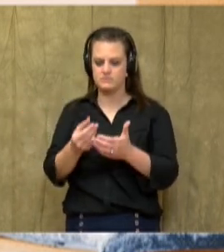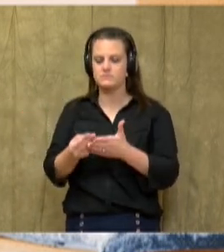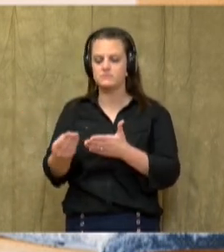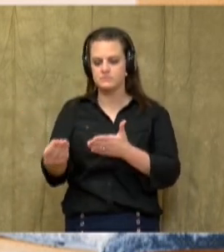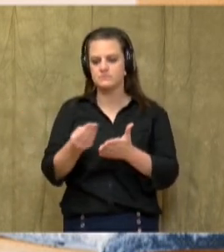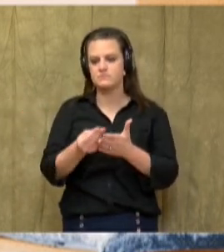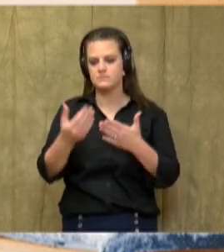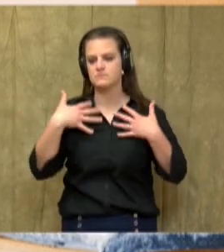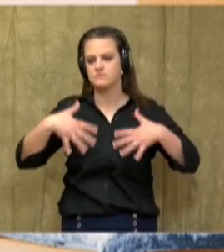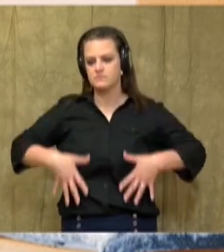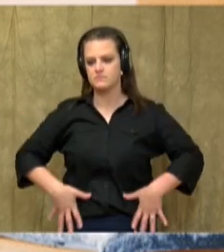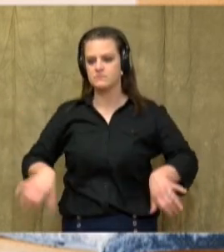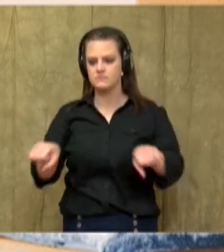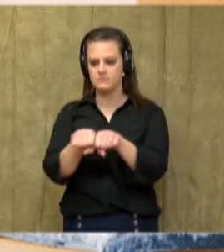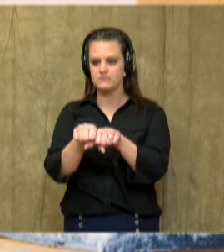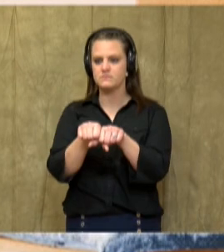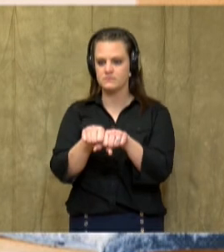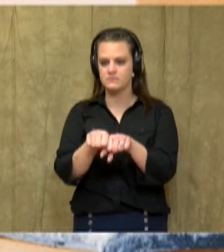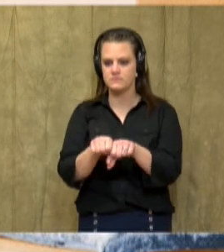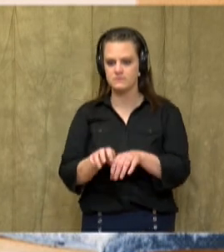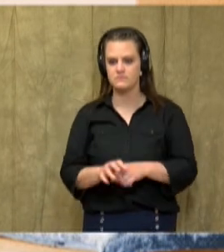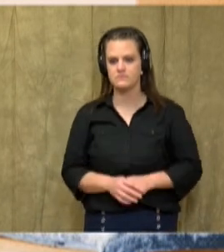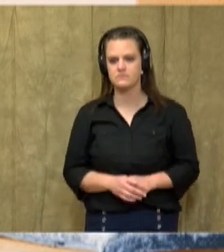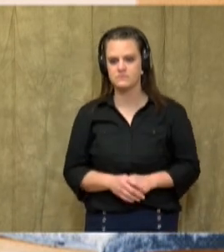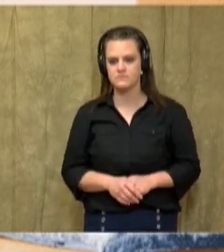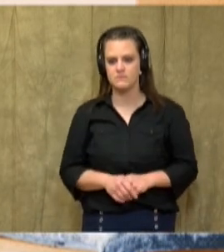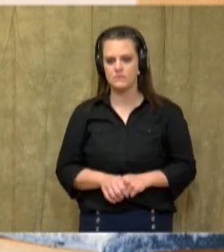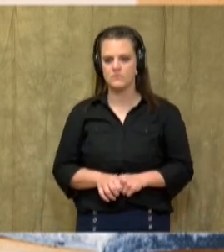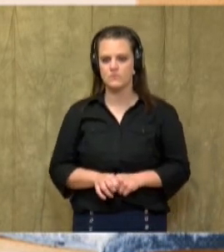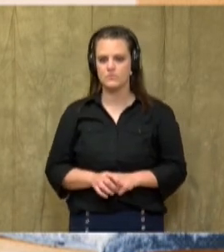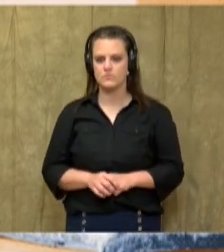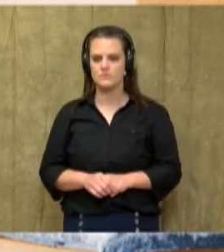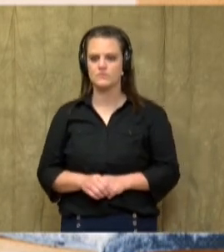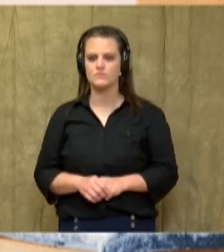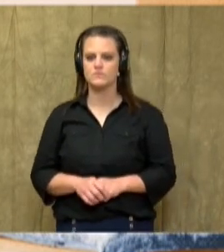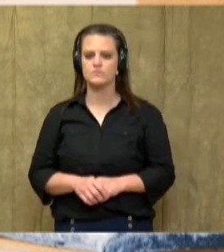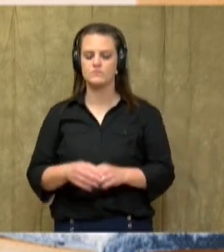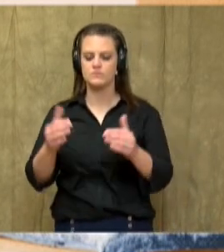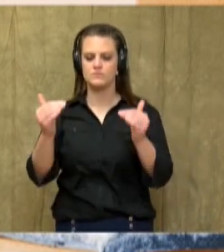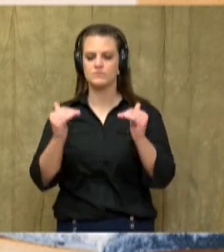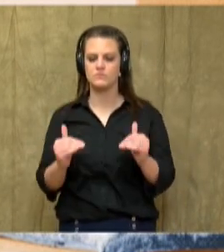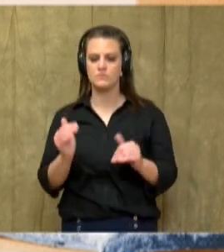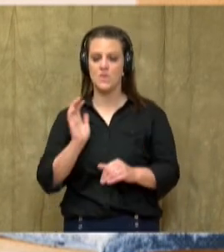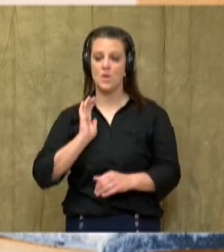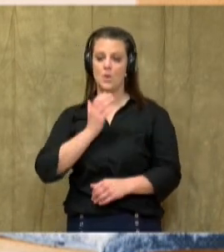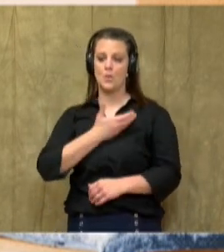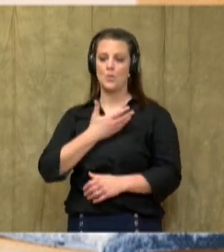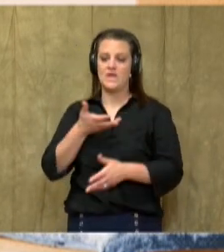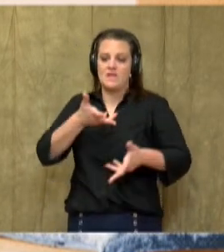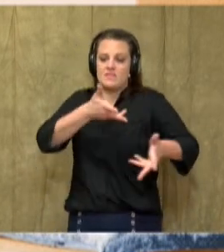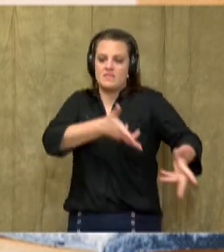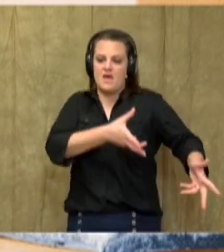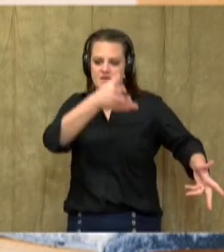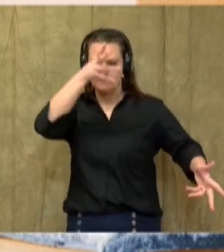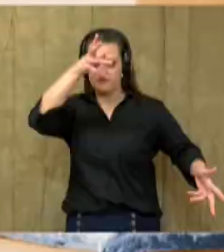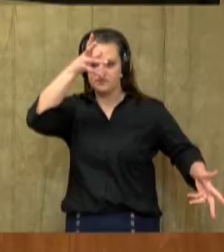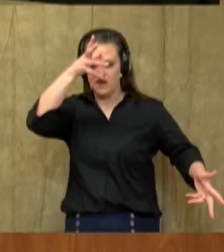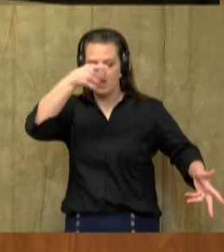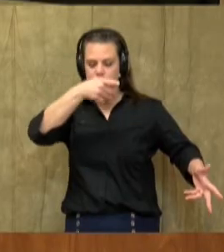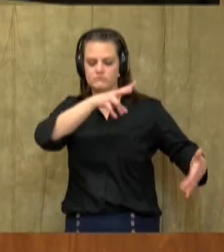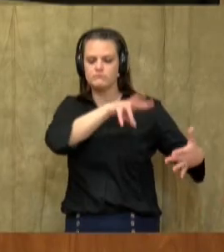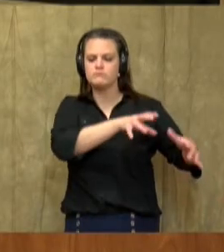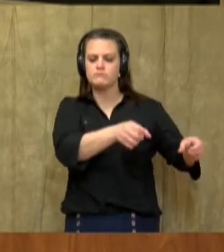We're going to purchase it. So it is the B-U-Y. Very good. Let's look at this next sentence. We left my dad reading the